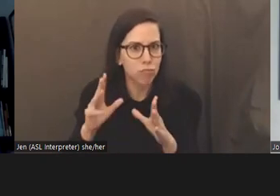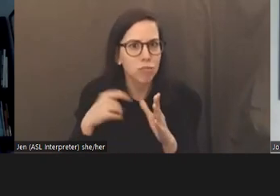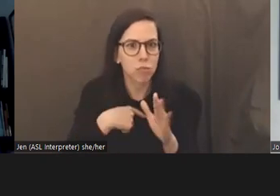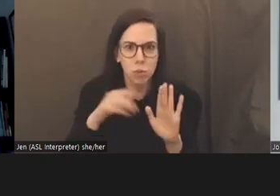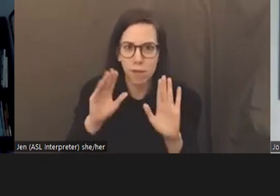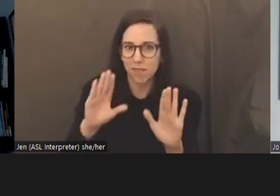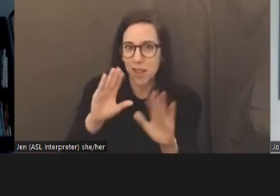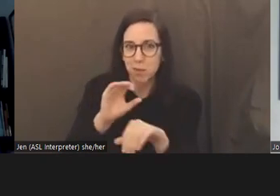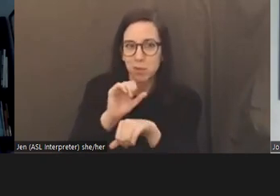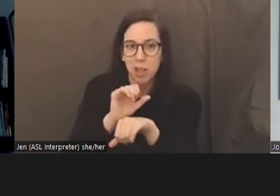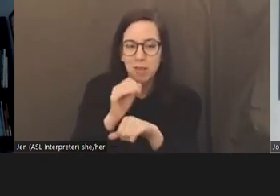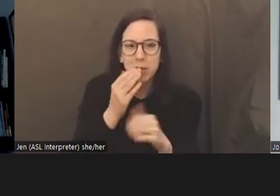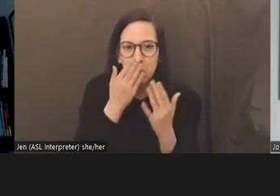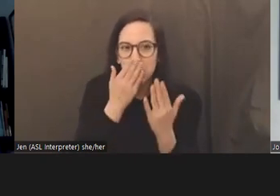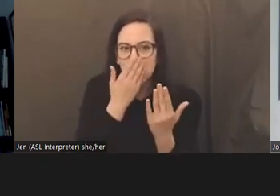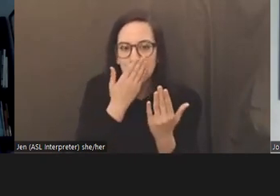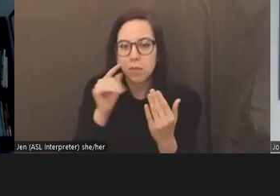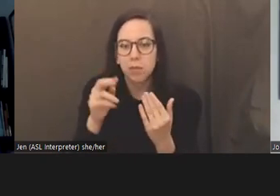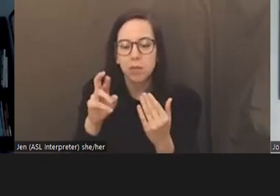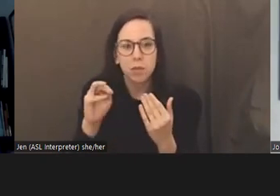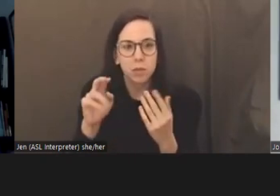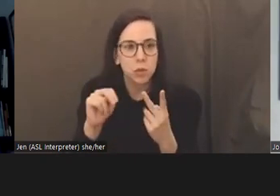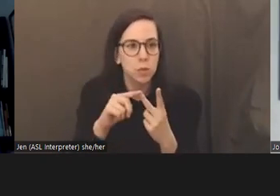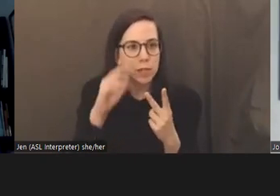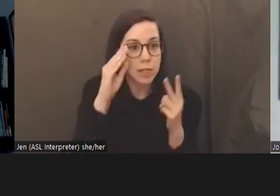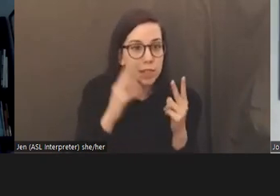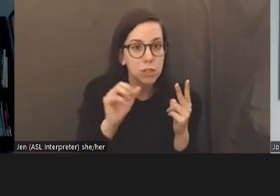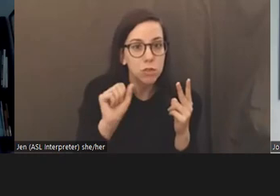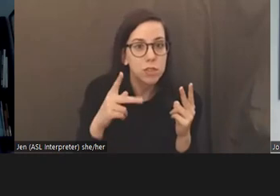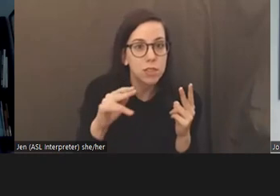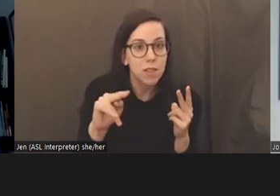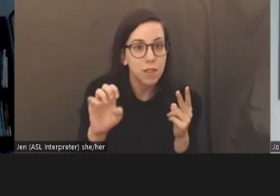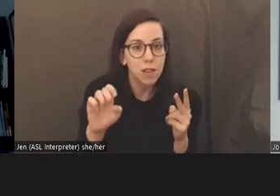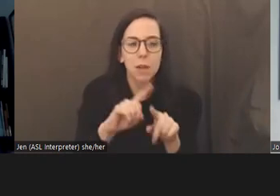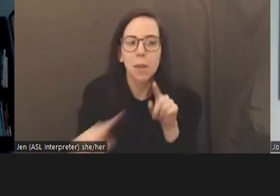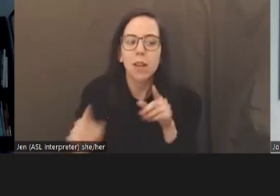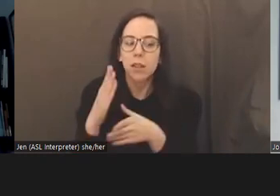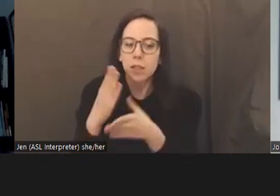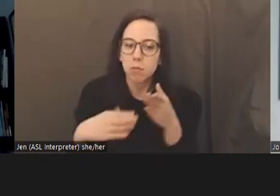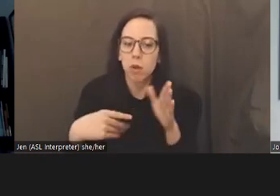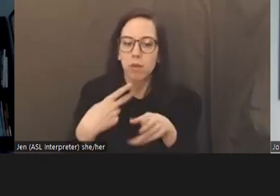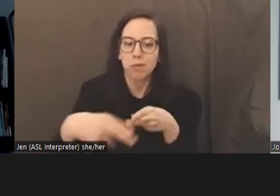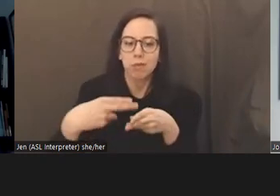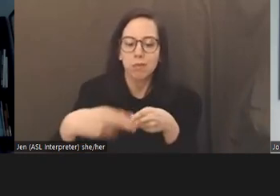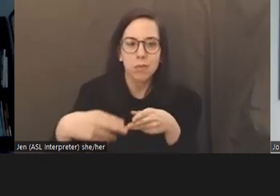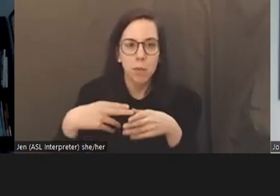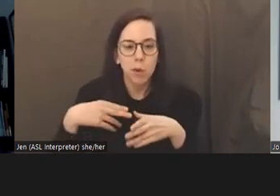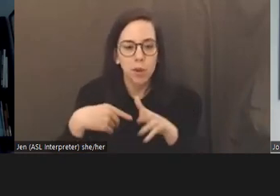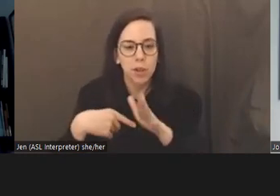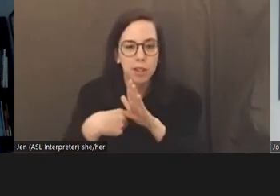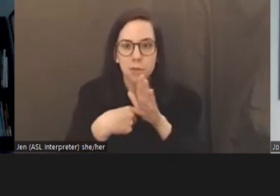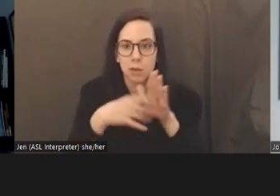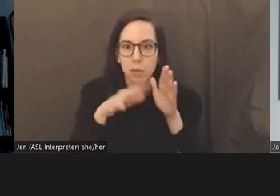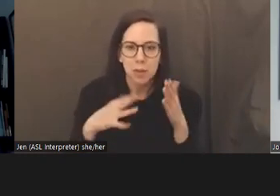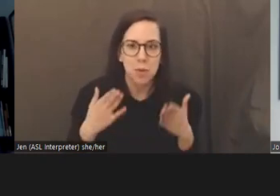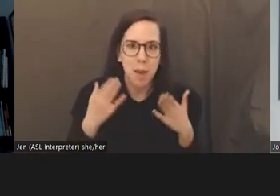So kudos to Truman and Stephanie for that. But this is a part of our temporary exhibition space. We're really happy that you all can join us today.